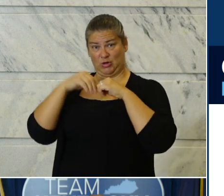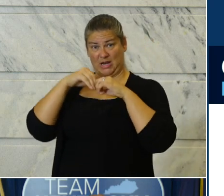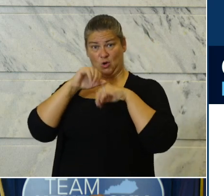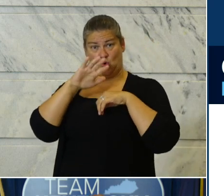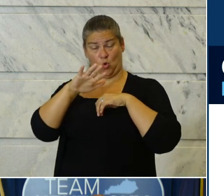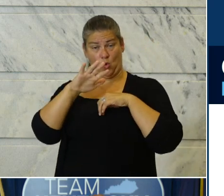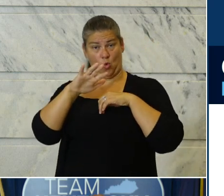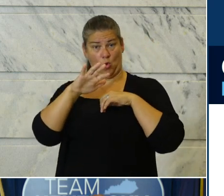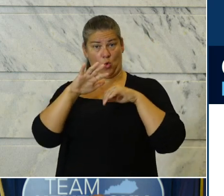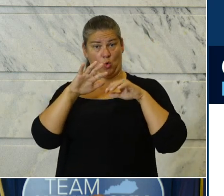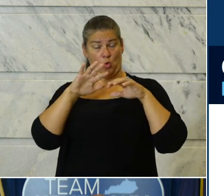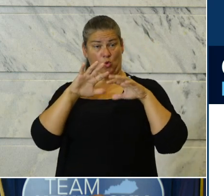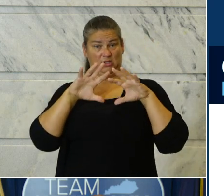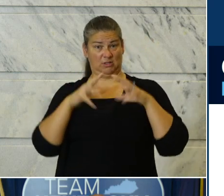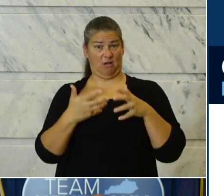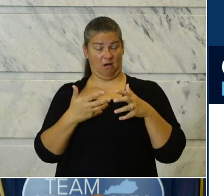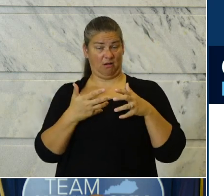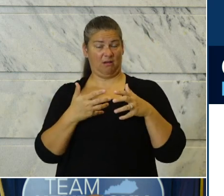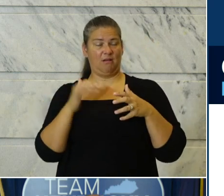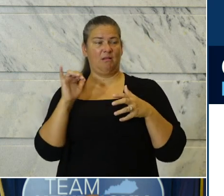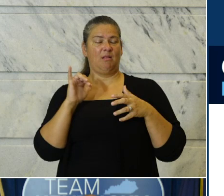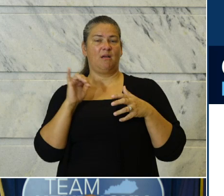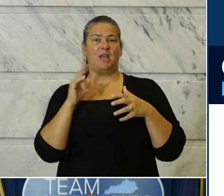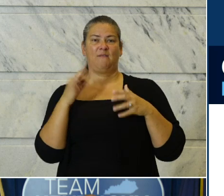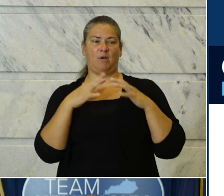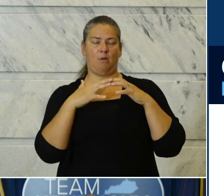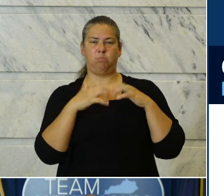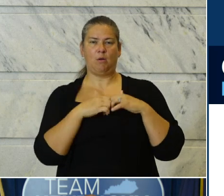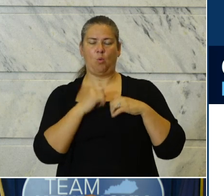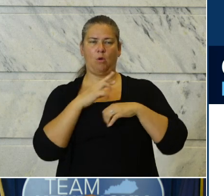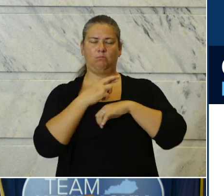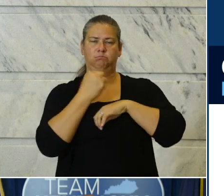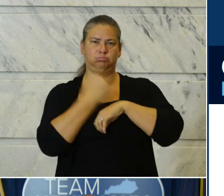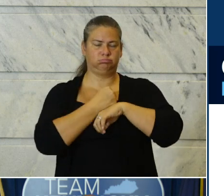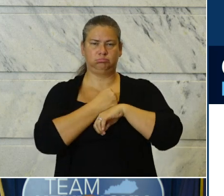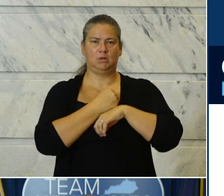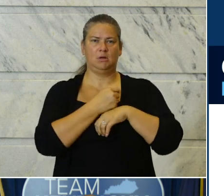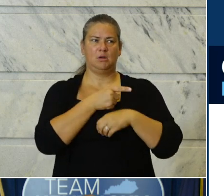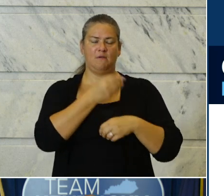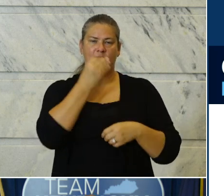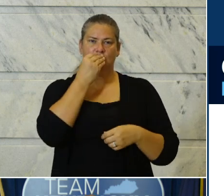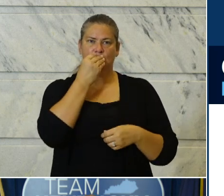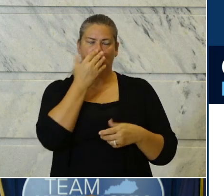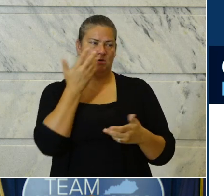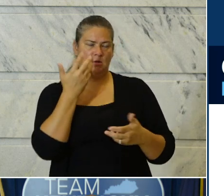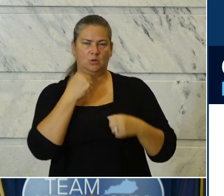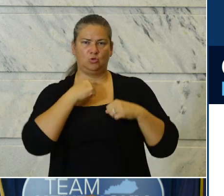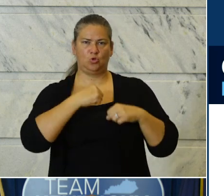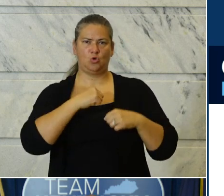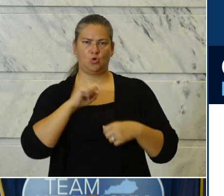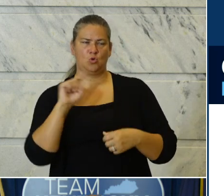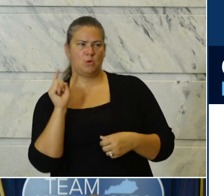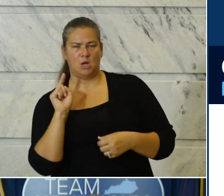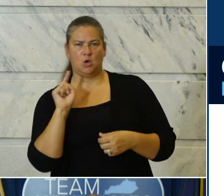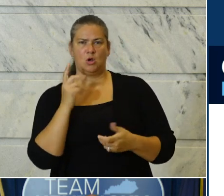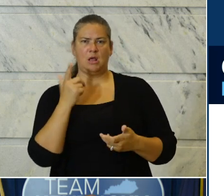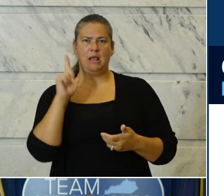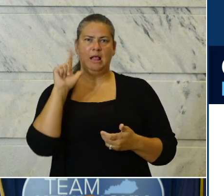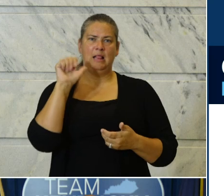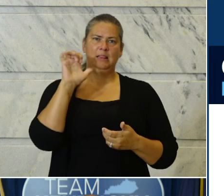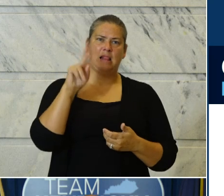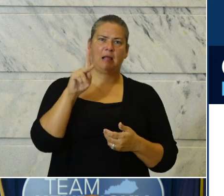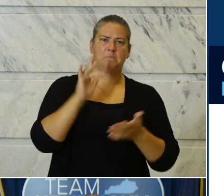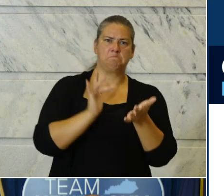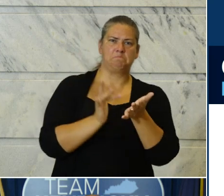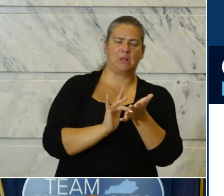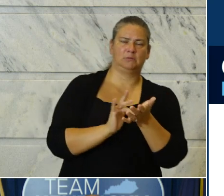you were otherwise to have things like food insecurity leading to starvation, if you were to have a lack of